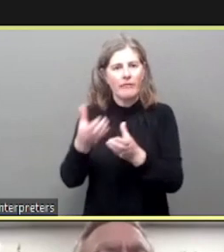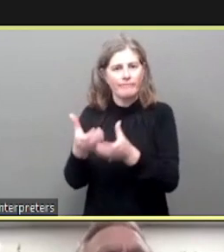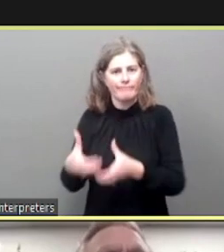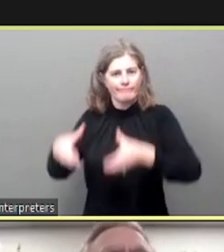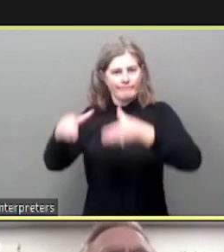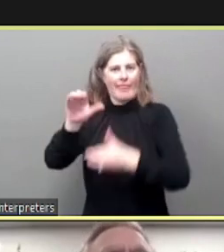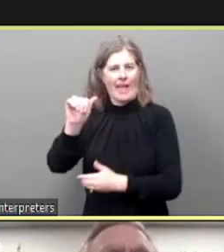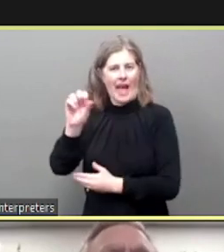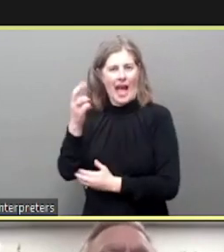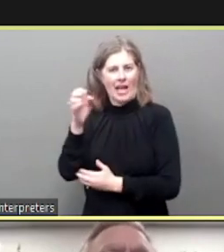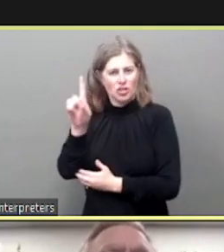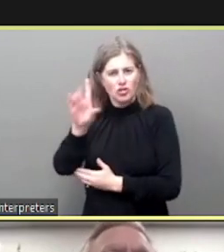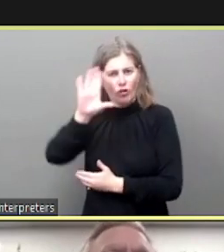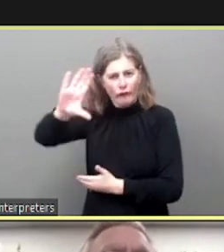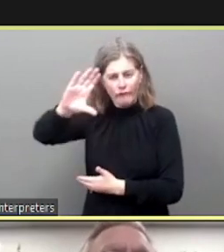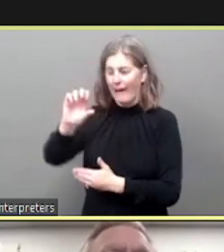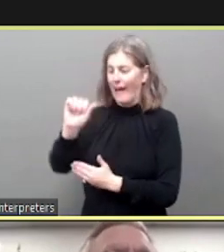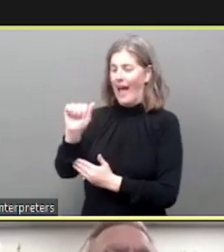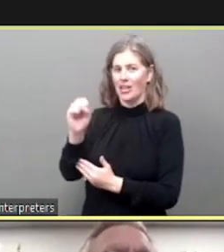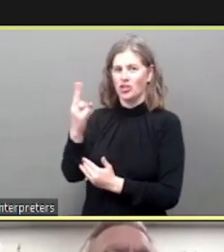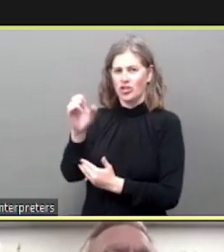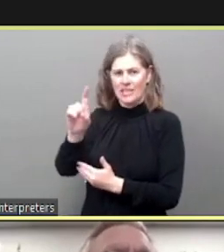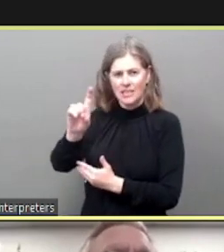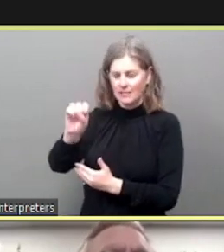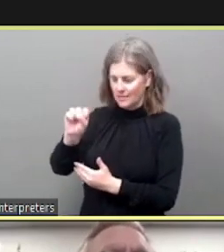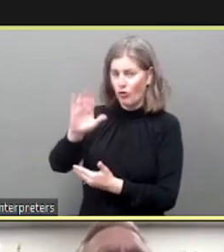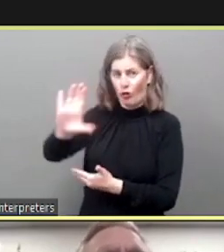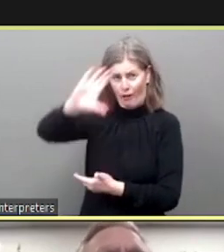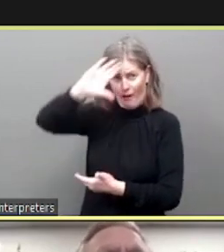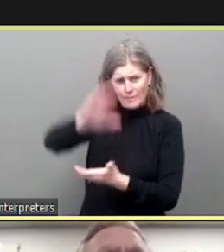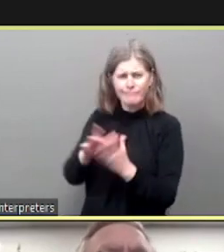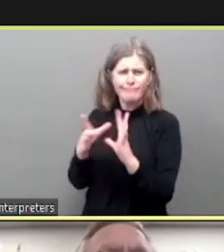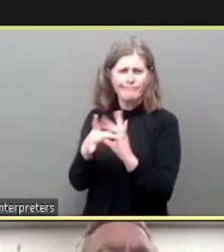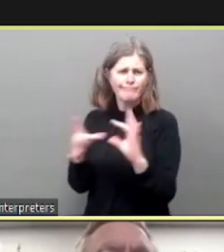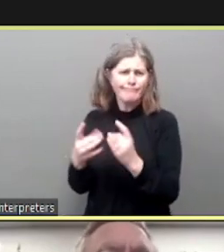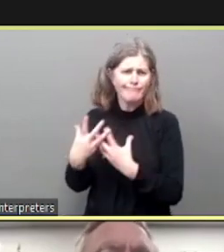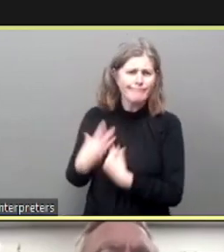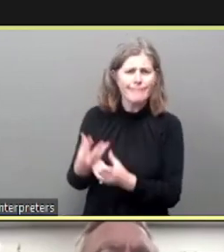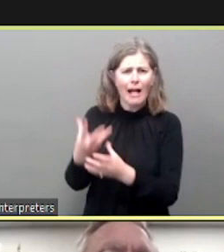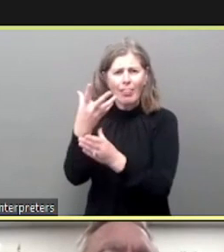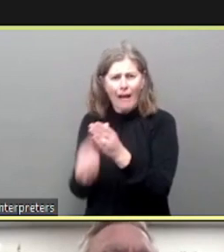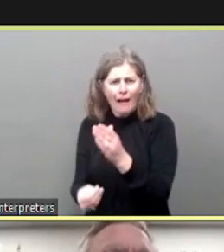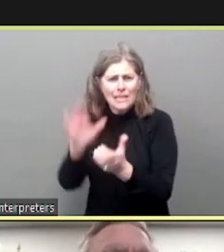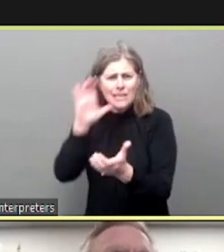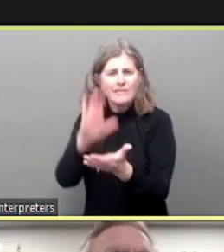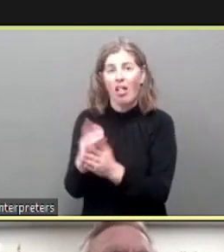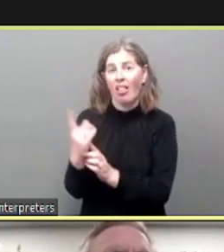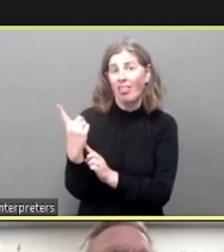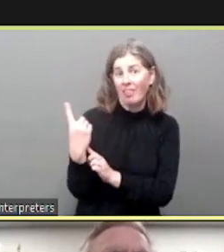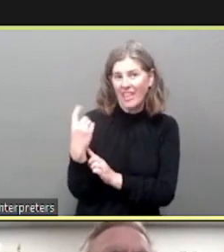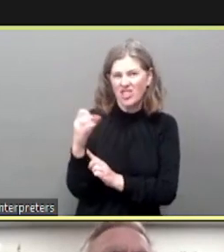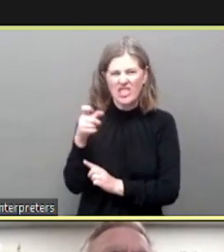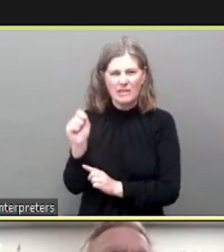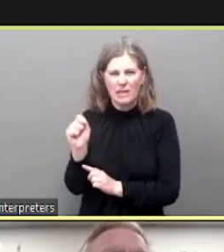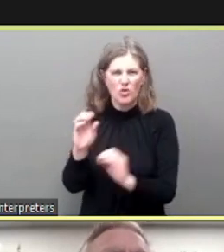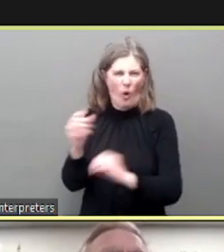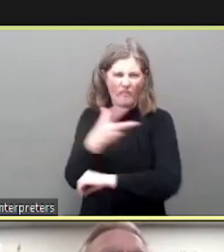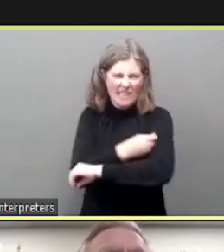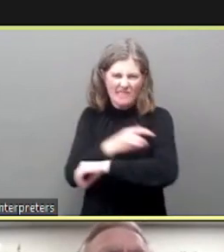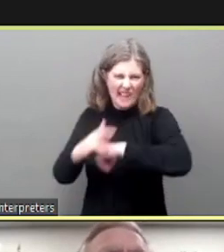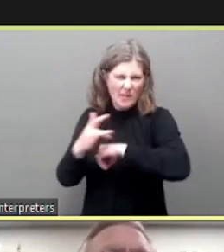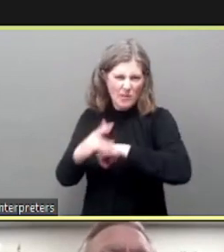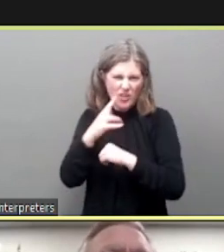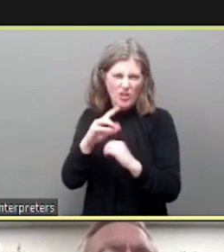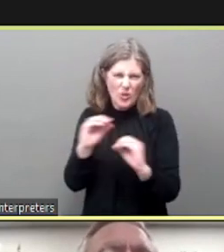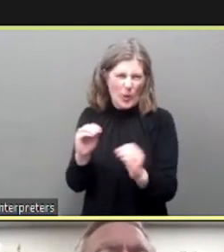and talking about the loss of her husband. Of course, there was not a vaccine available. It didn't come in time for